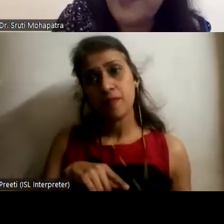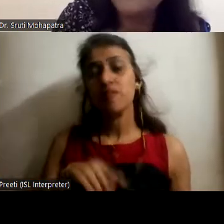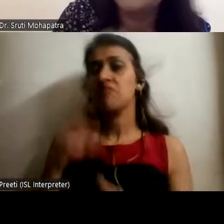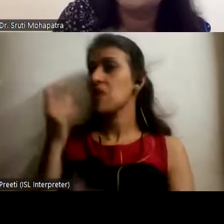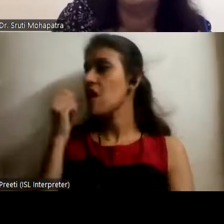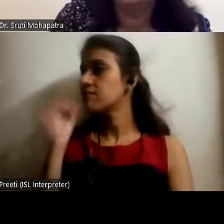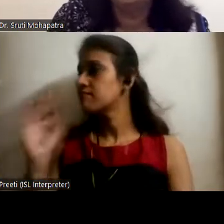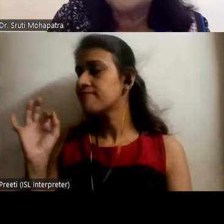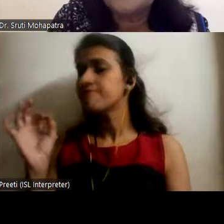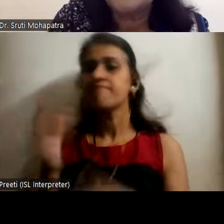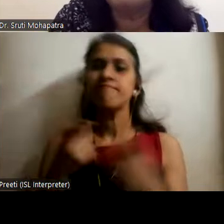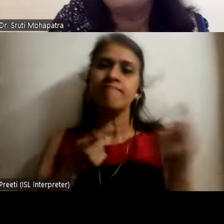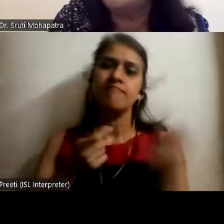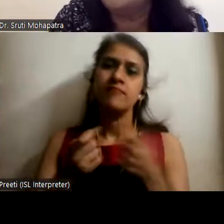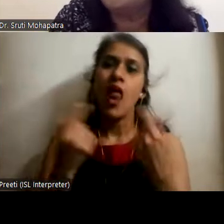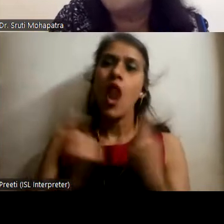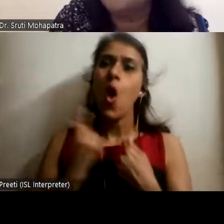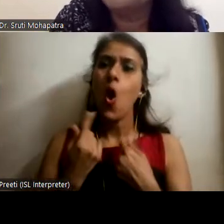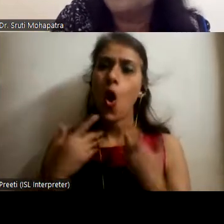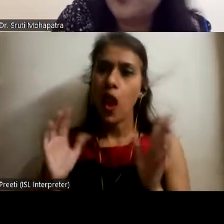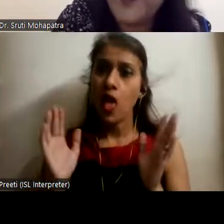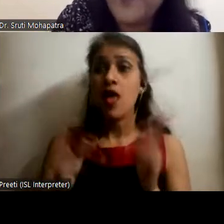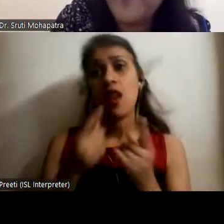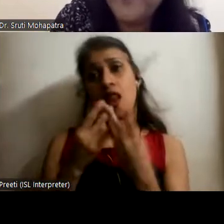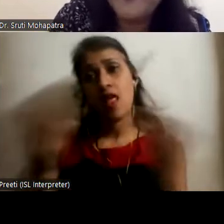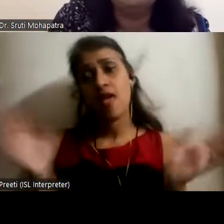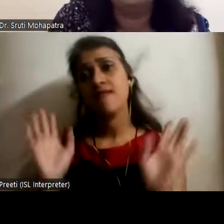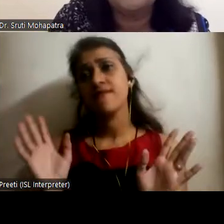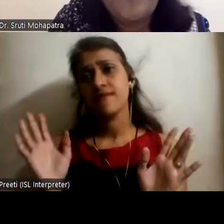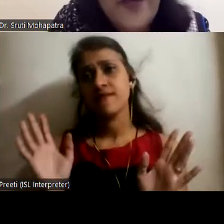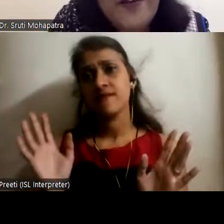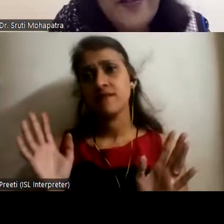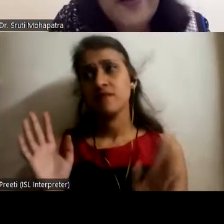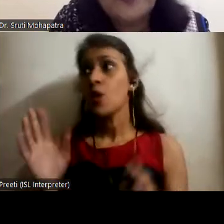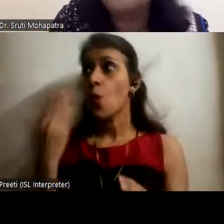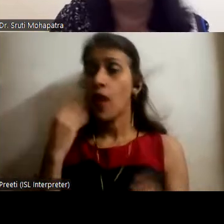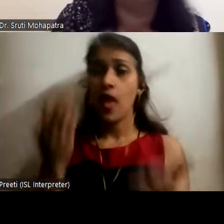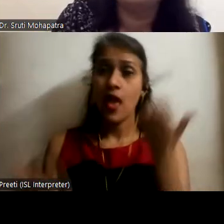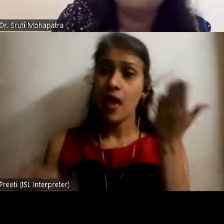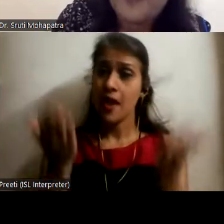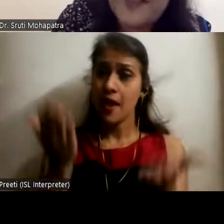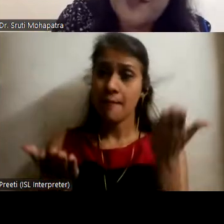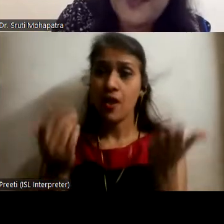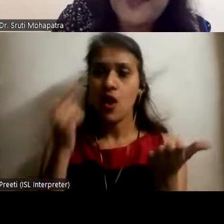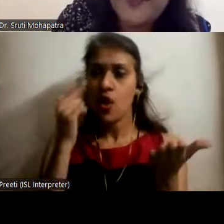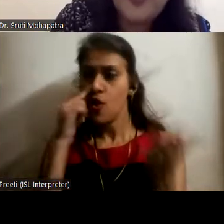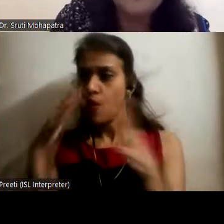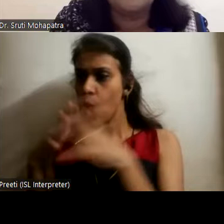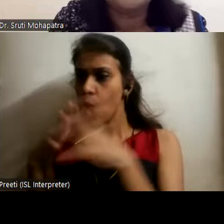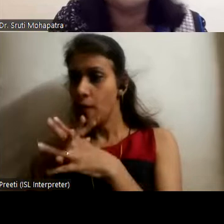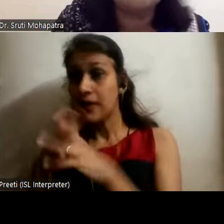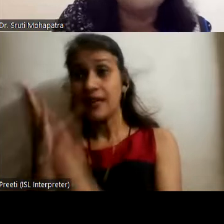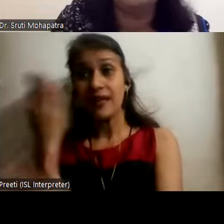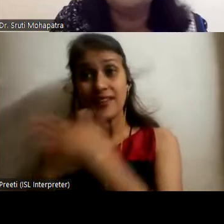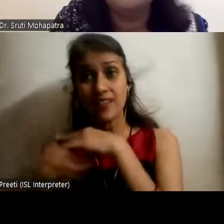single-headed families. So they have a very important role to play. When you compare that with women with disabilities, now